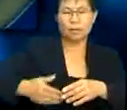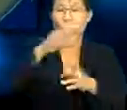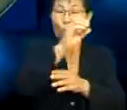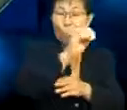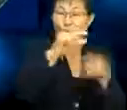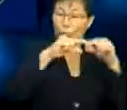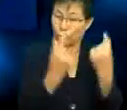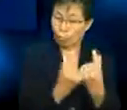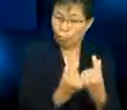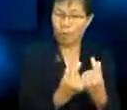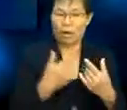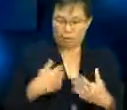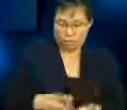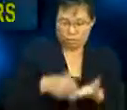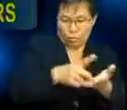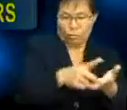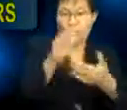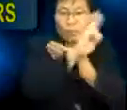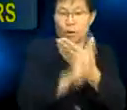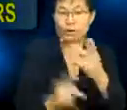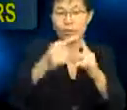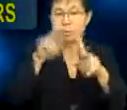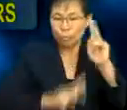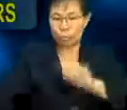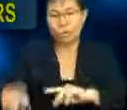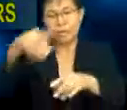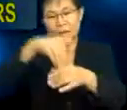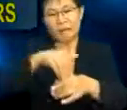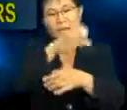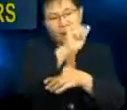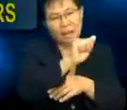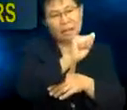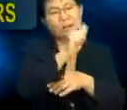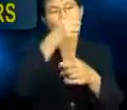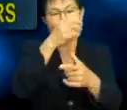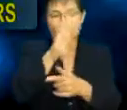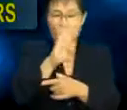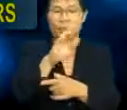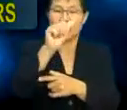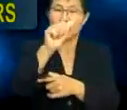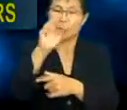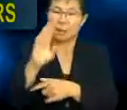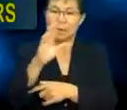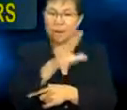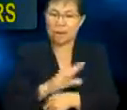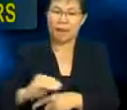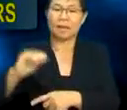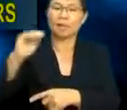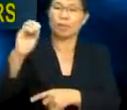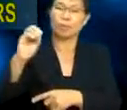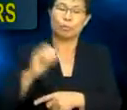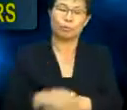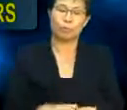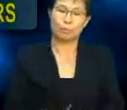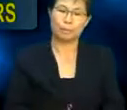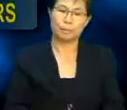People in the O blood group are able to donate their blood to people in the A, B,